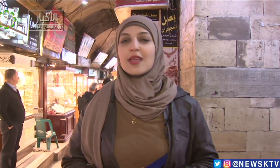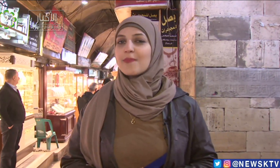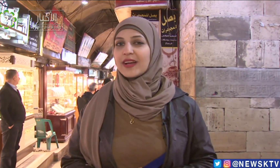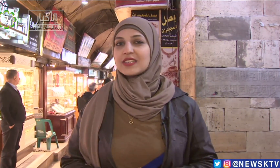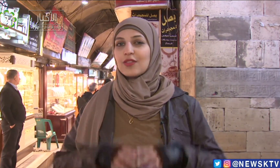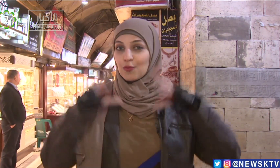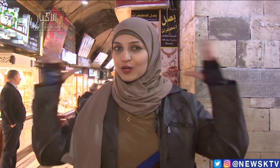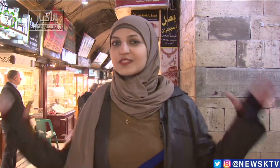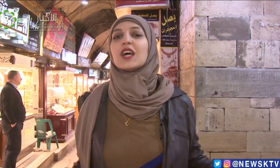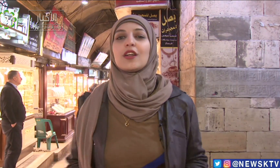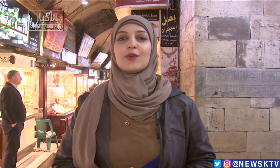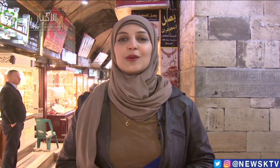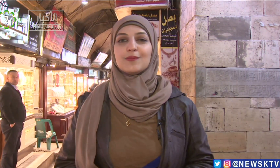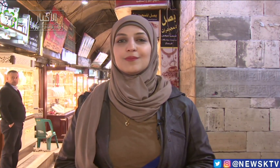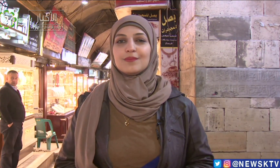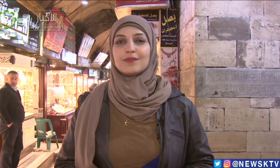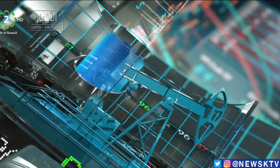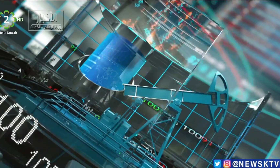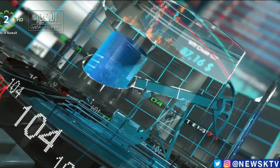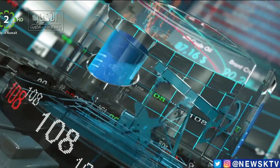news impacting the world economy.